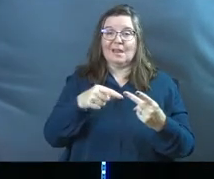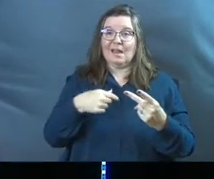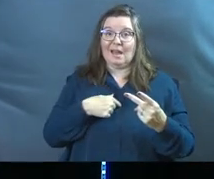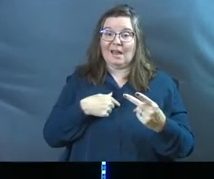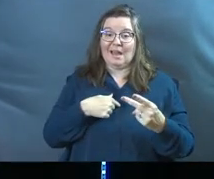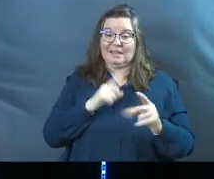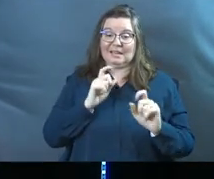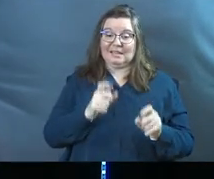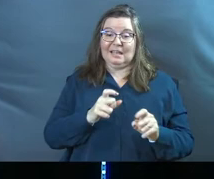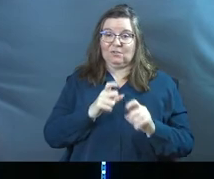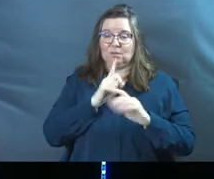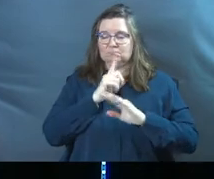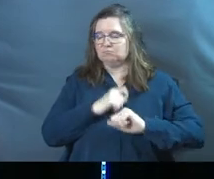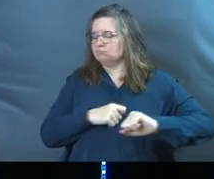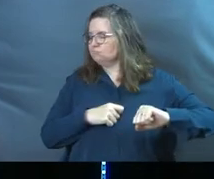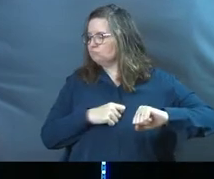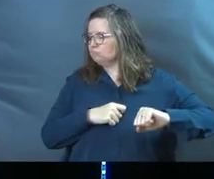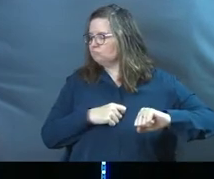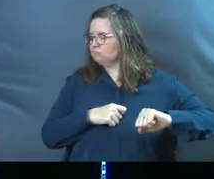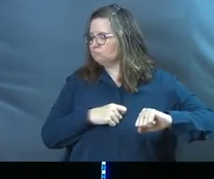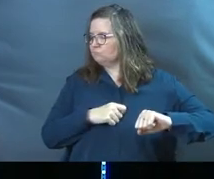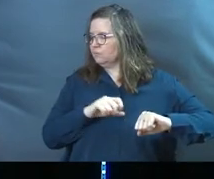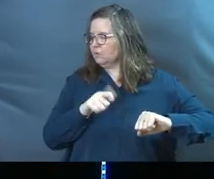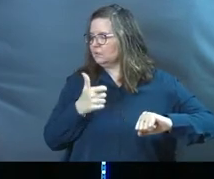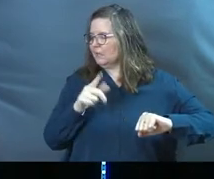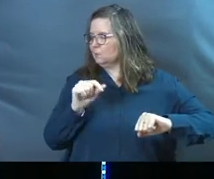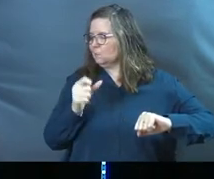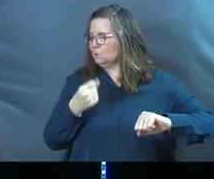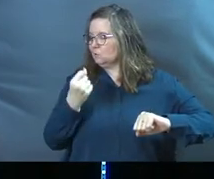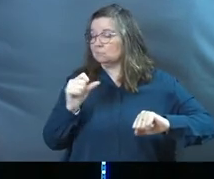I could at least give you the silent treatment for a few decades.